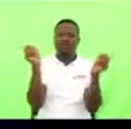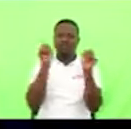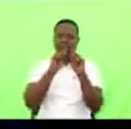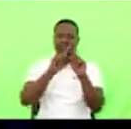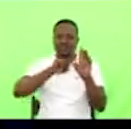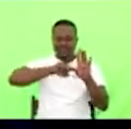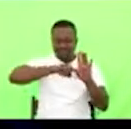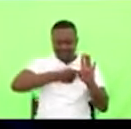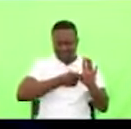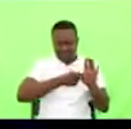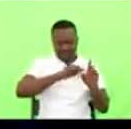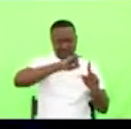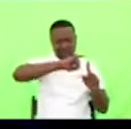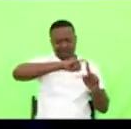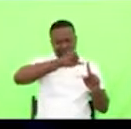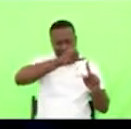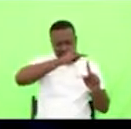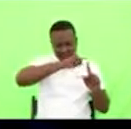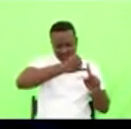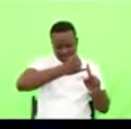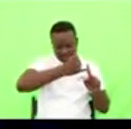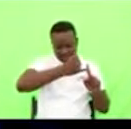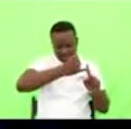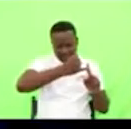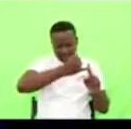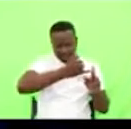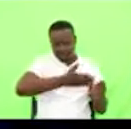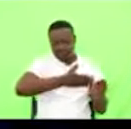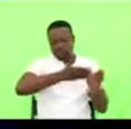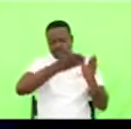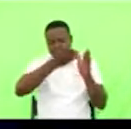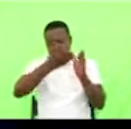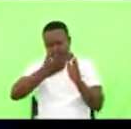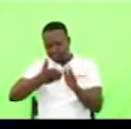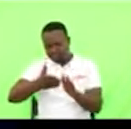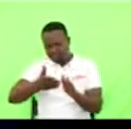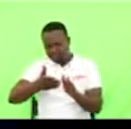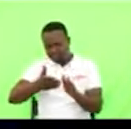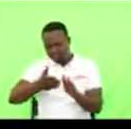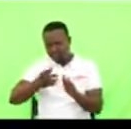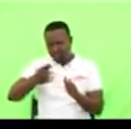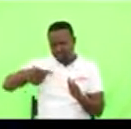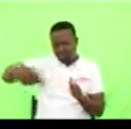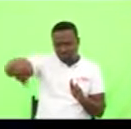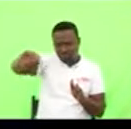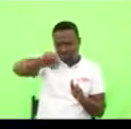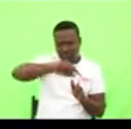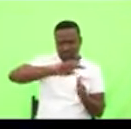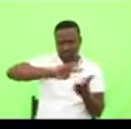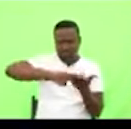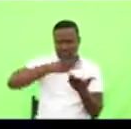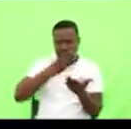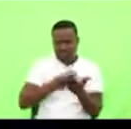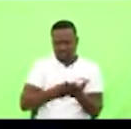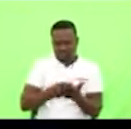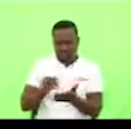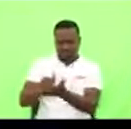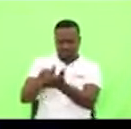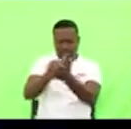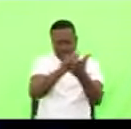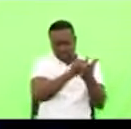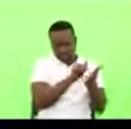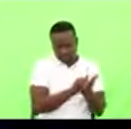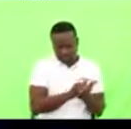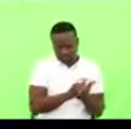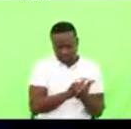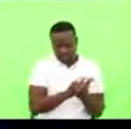beginning at Jerusalem." Let's move on. "You are witnesses of these things." Let's